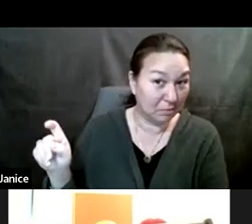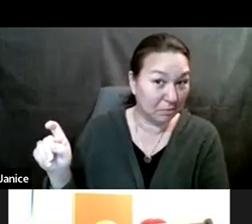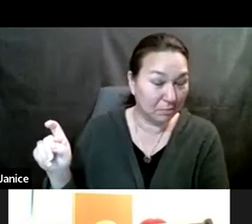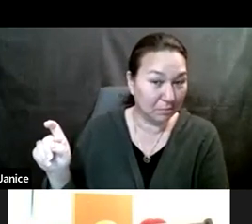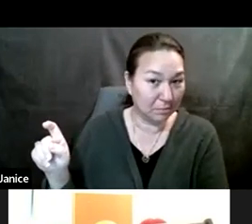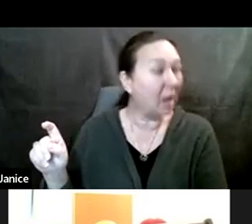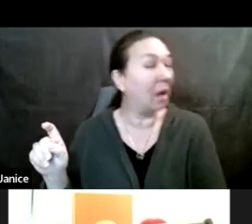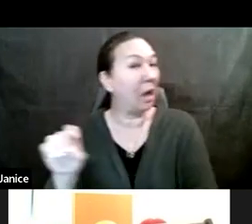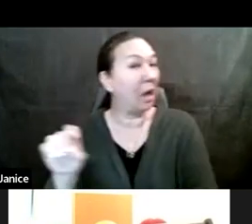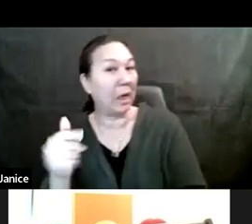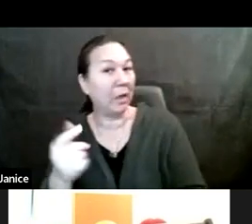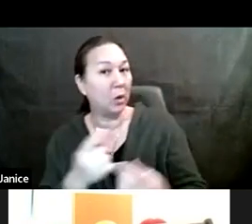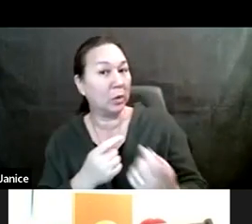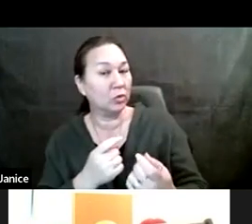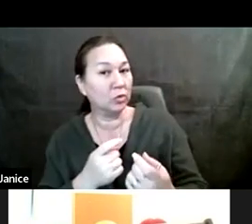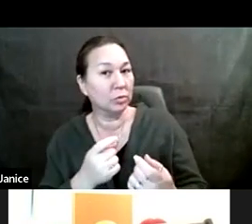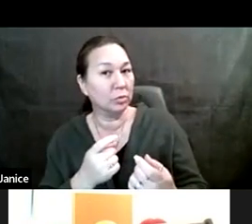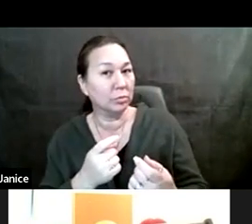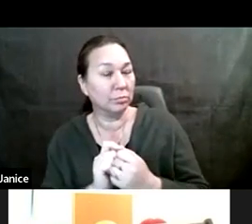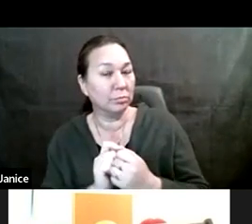are there any other questions